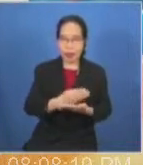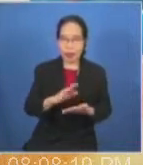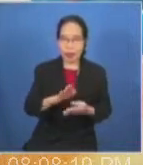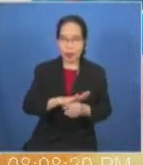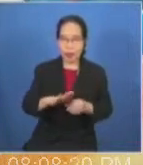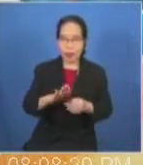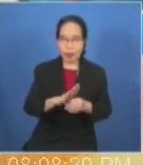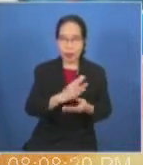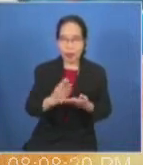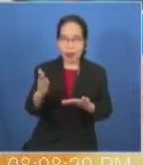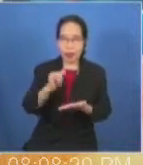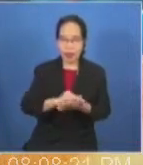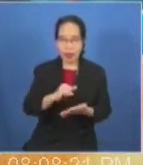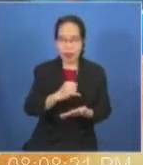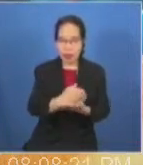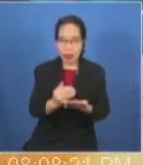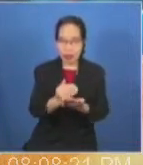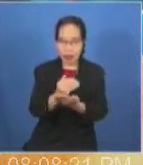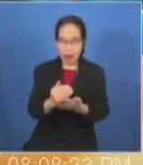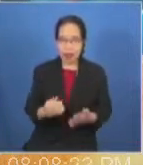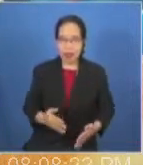that, why not share it?